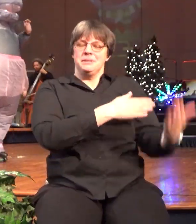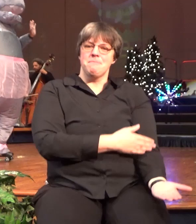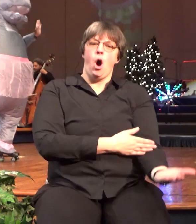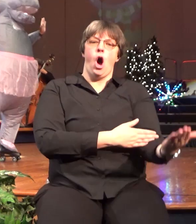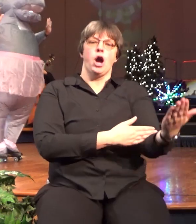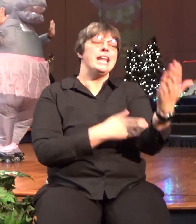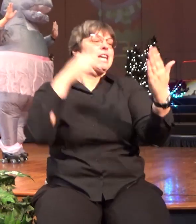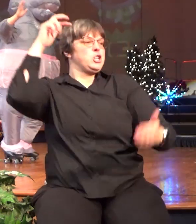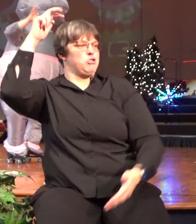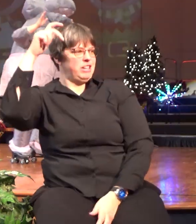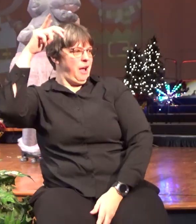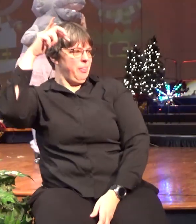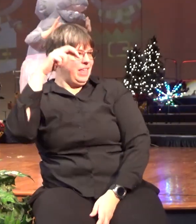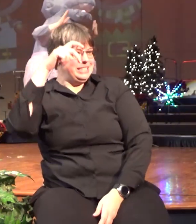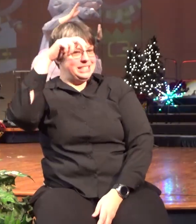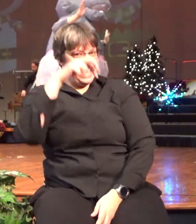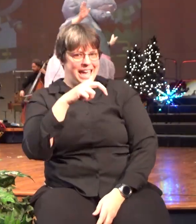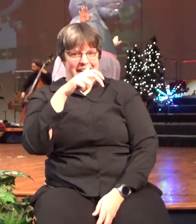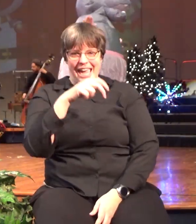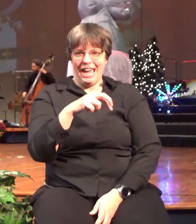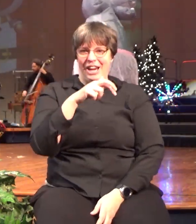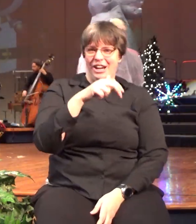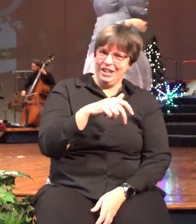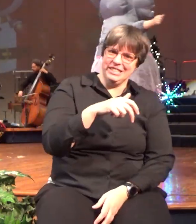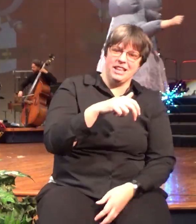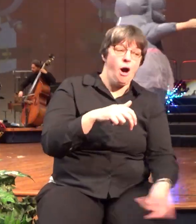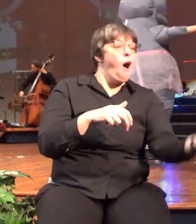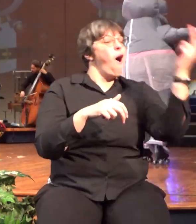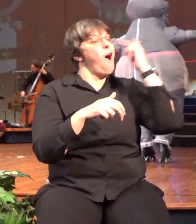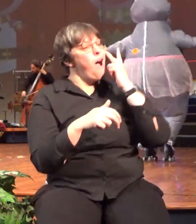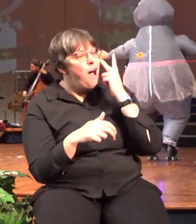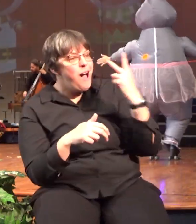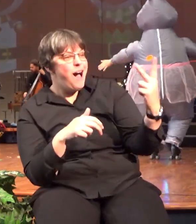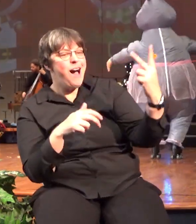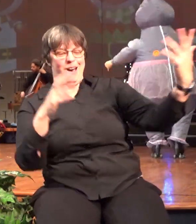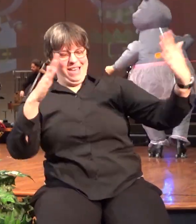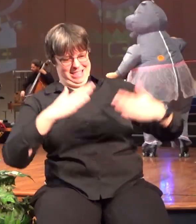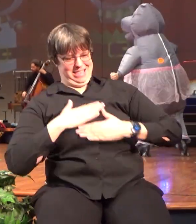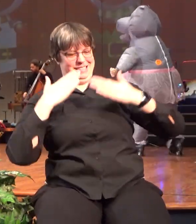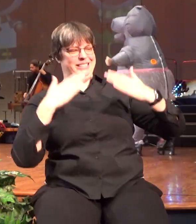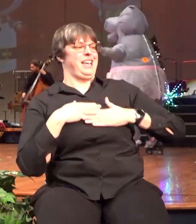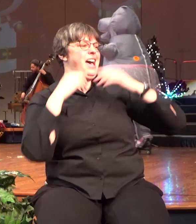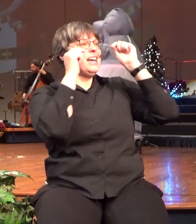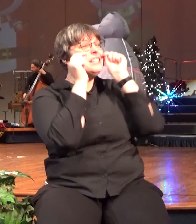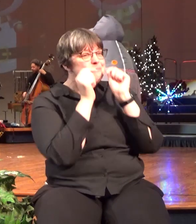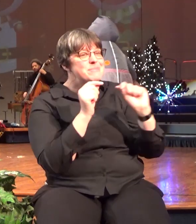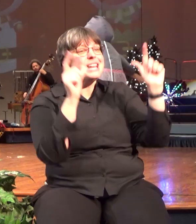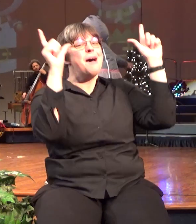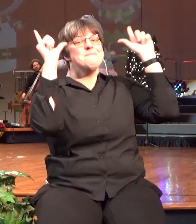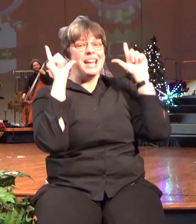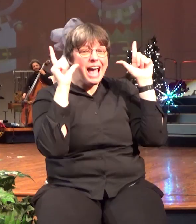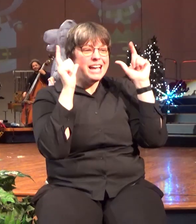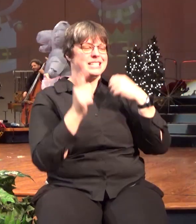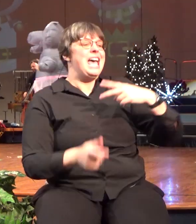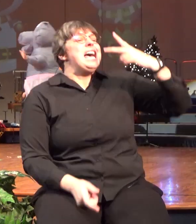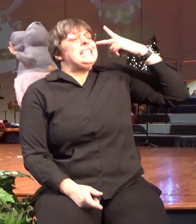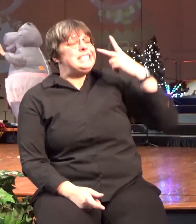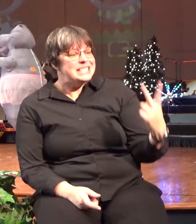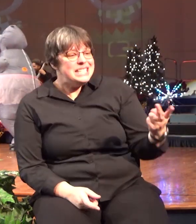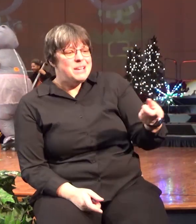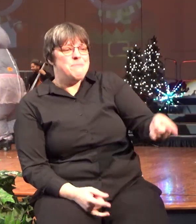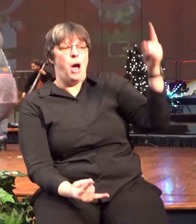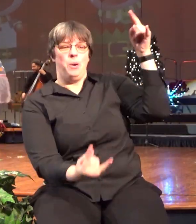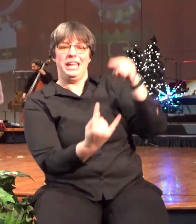morning creeping down the stairs. Oh, what joy and what surprise when I open up my eyes to see